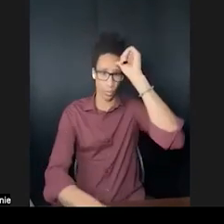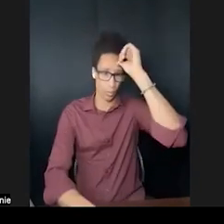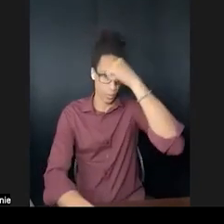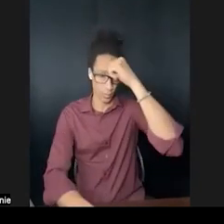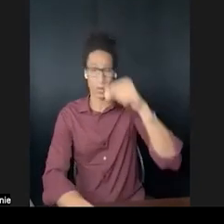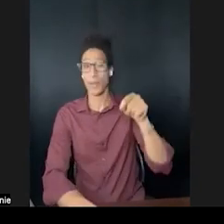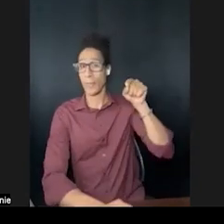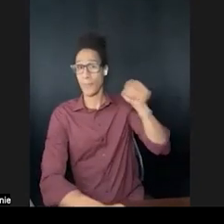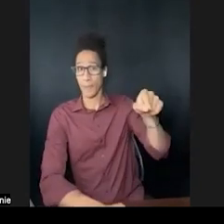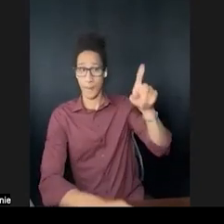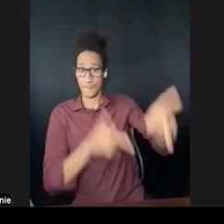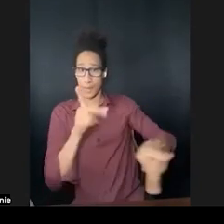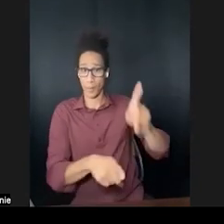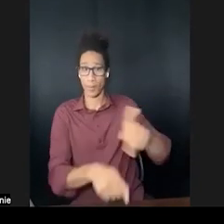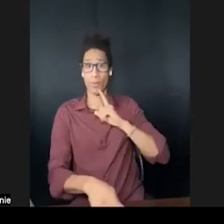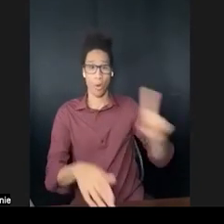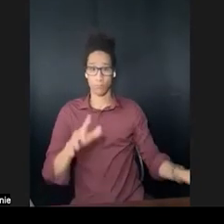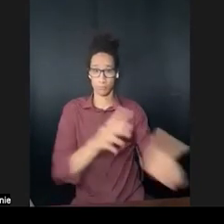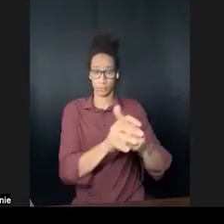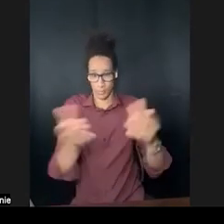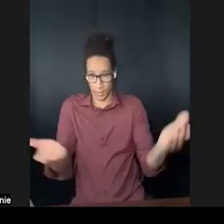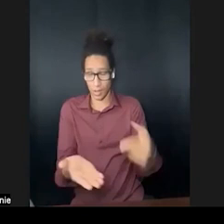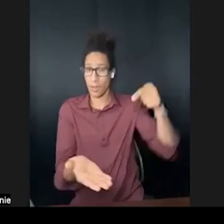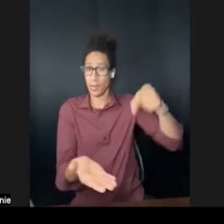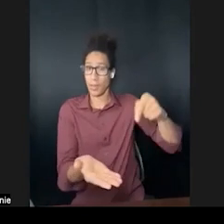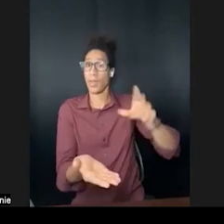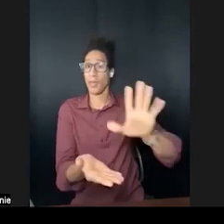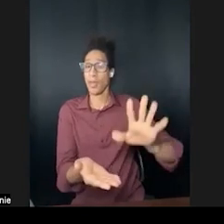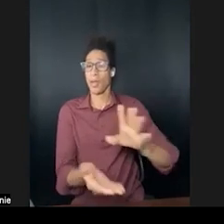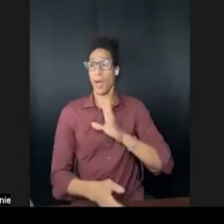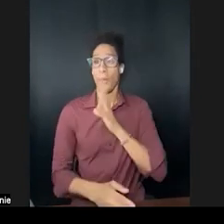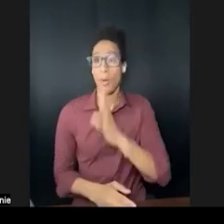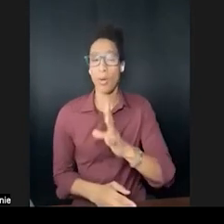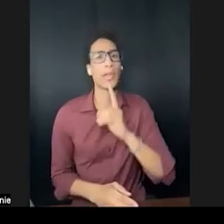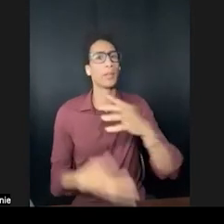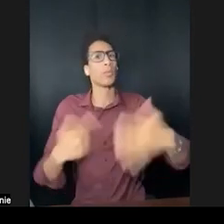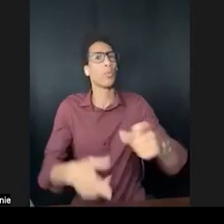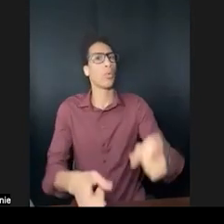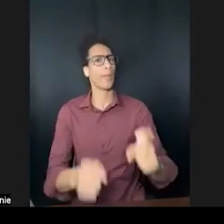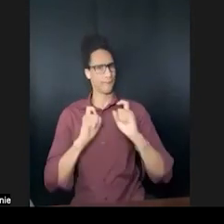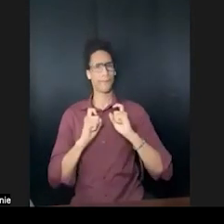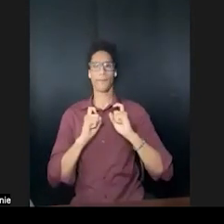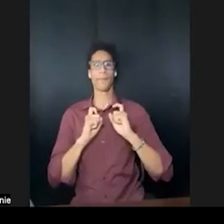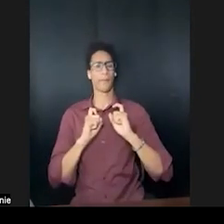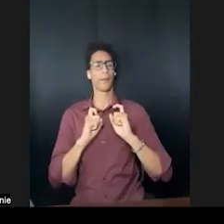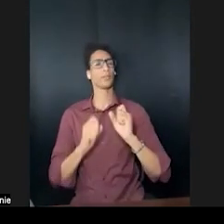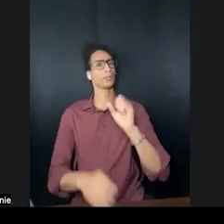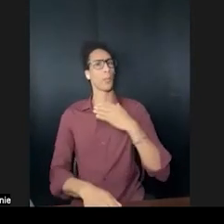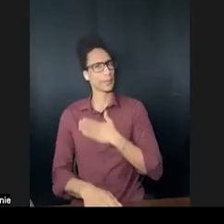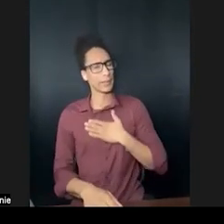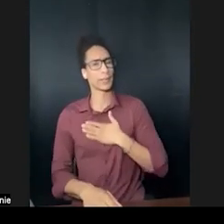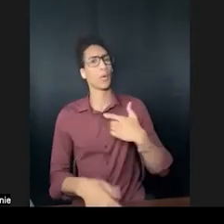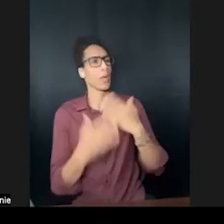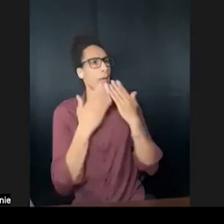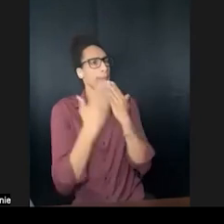It's a gift that they have given us. And as with all gifts, we want to show gratitude and be appreciative. But it